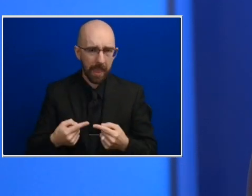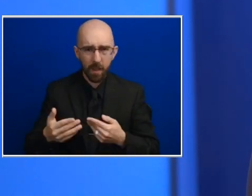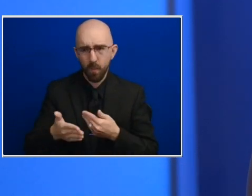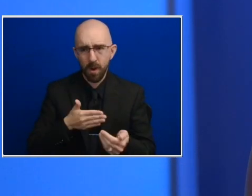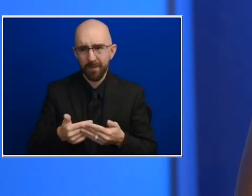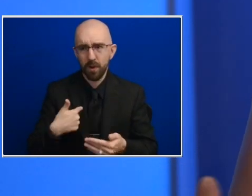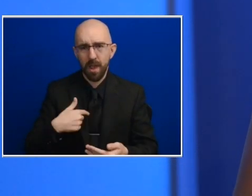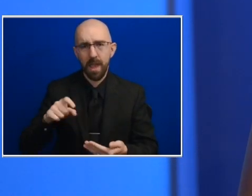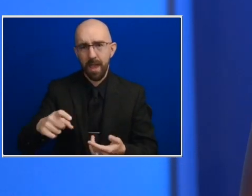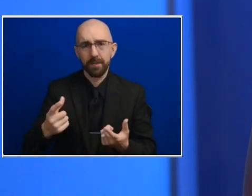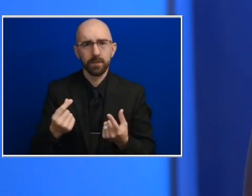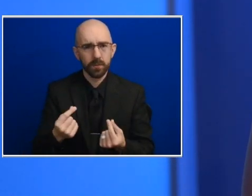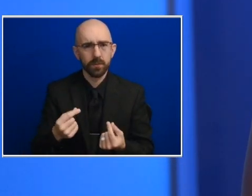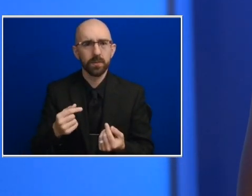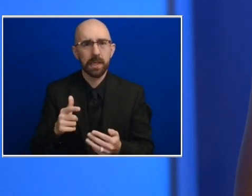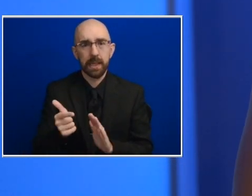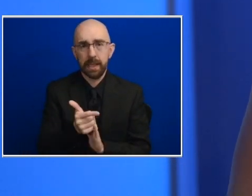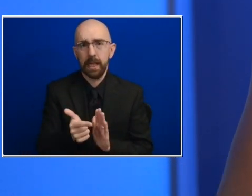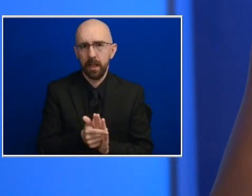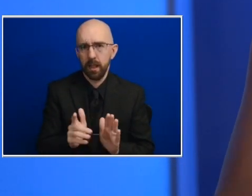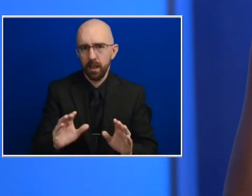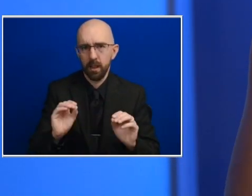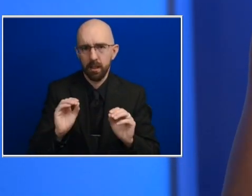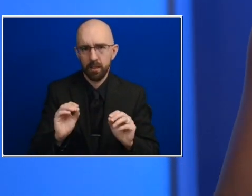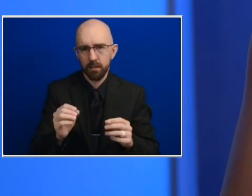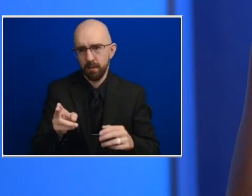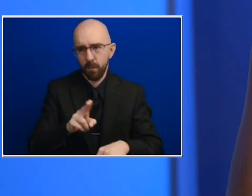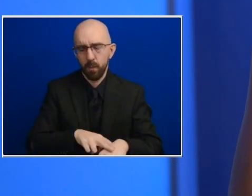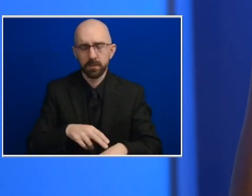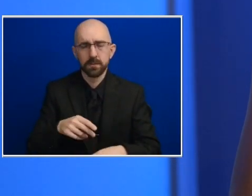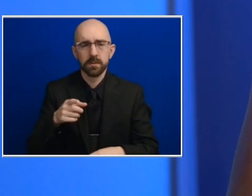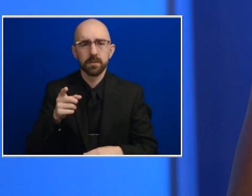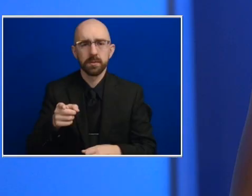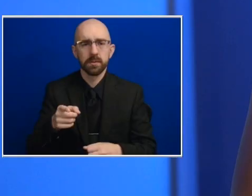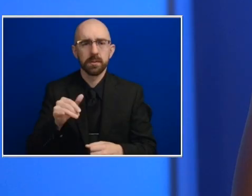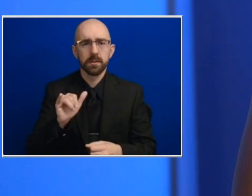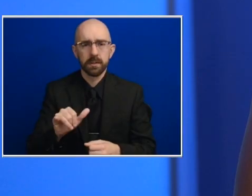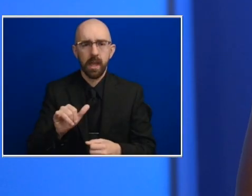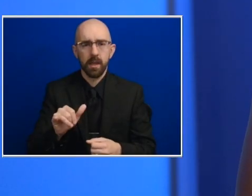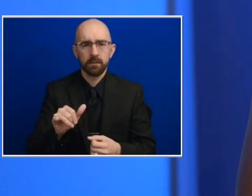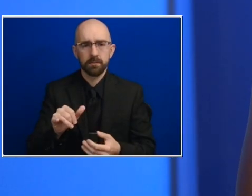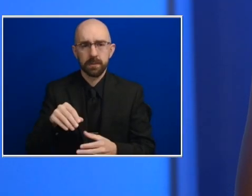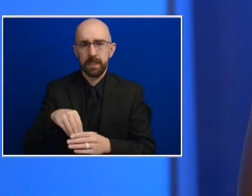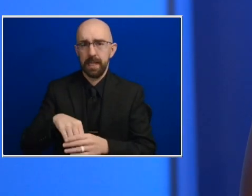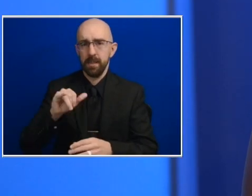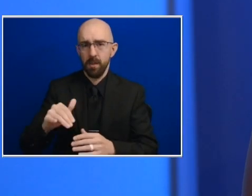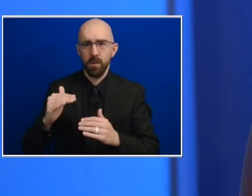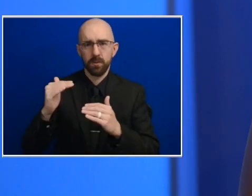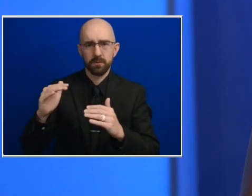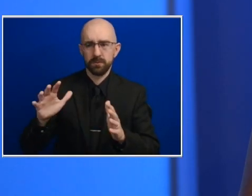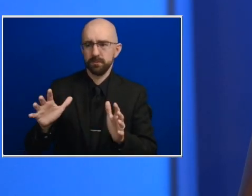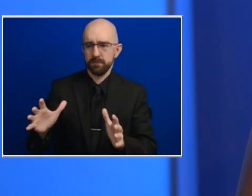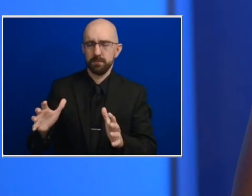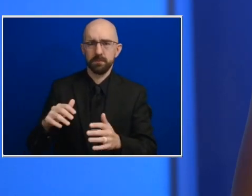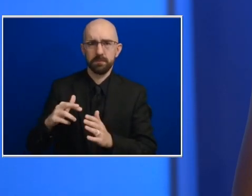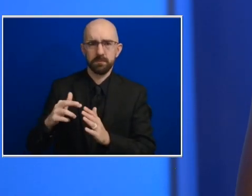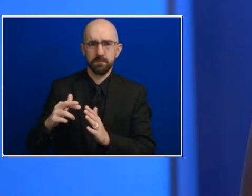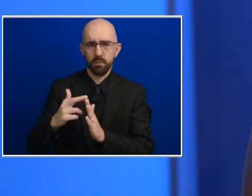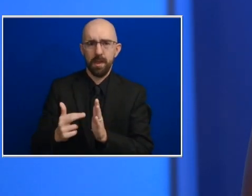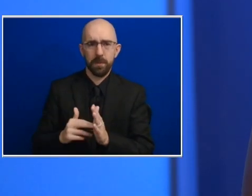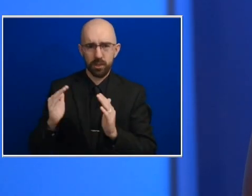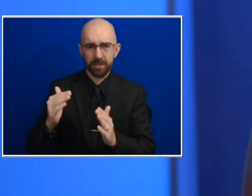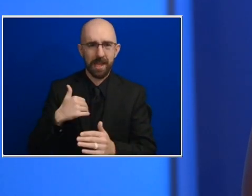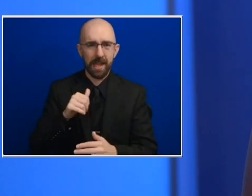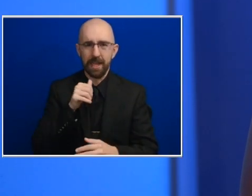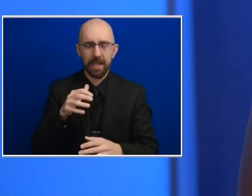do, you know, legally, of course, that stood in those parameters, I did it, including, you know, being absent